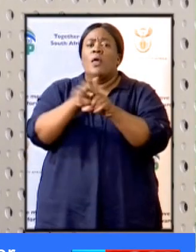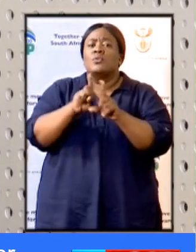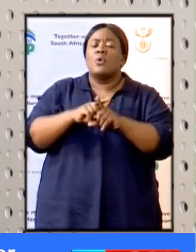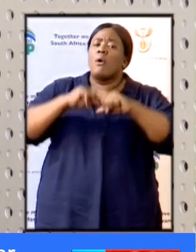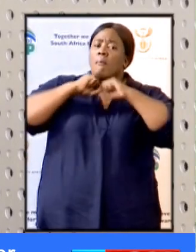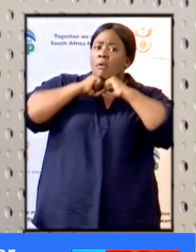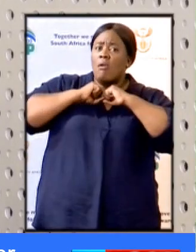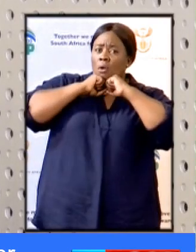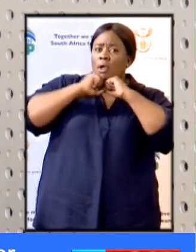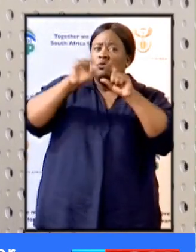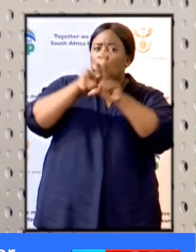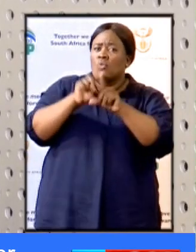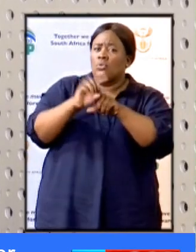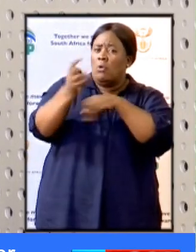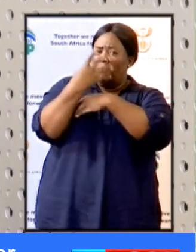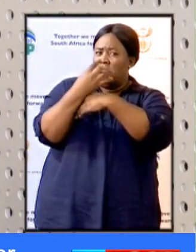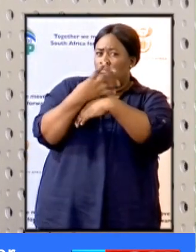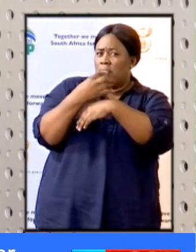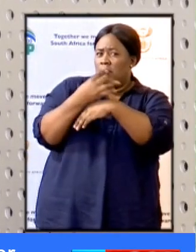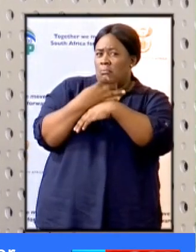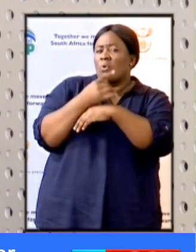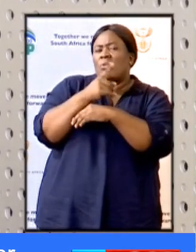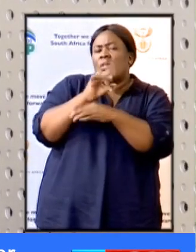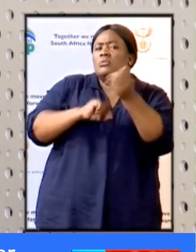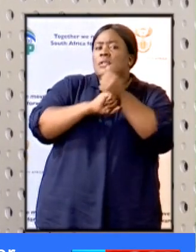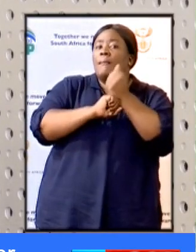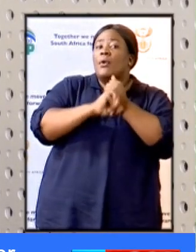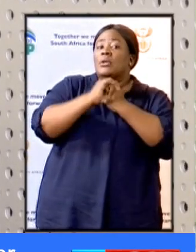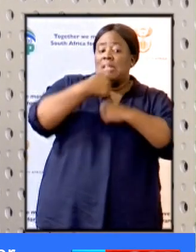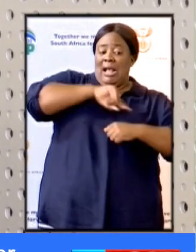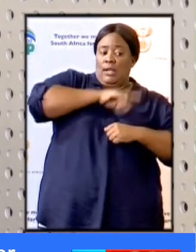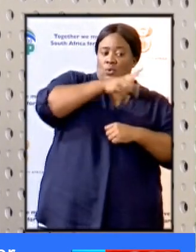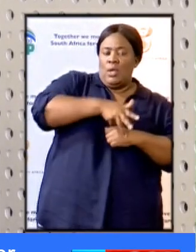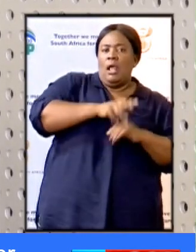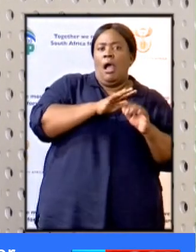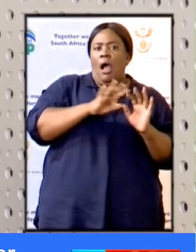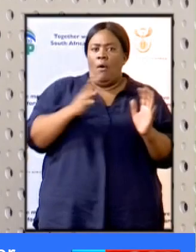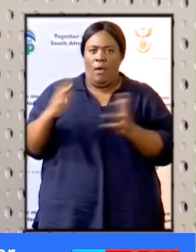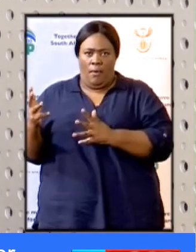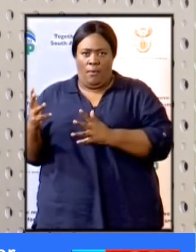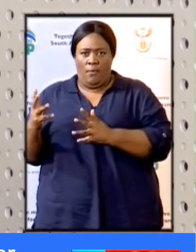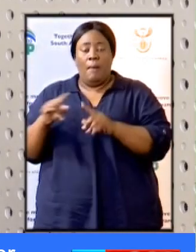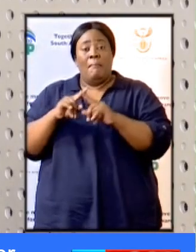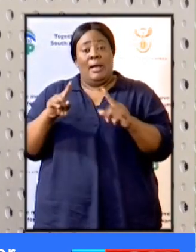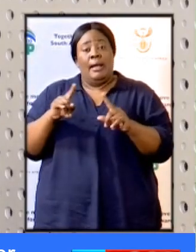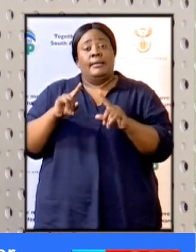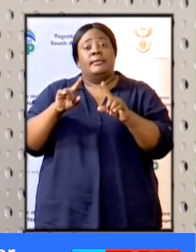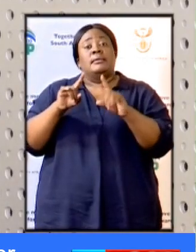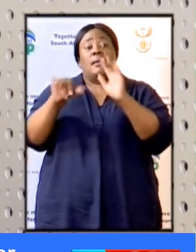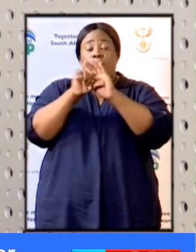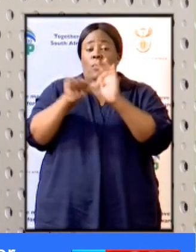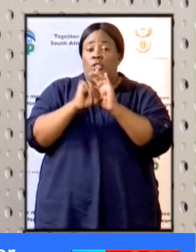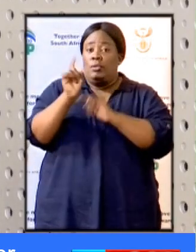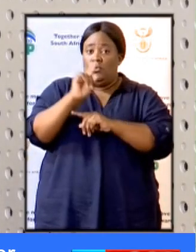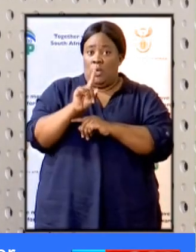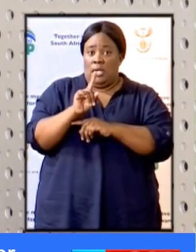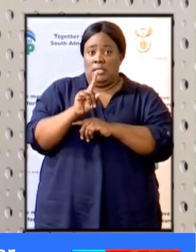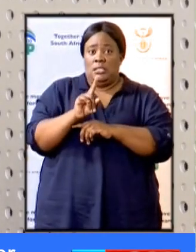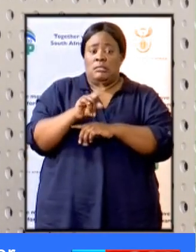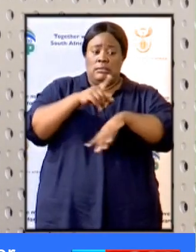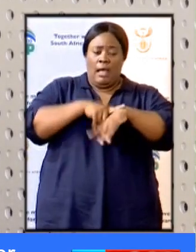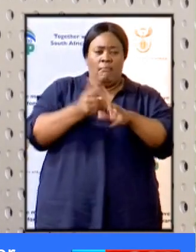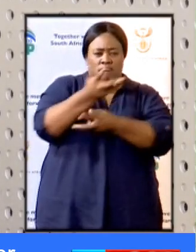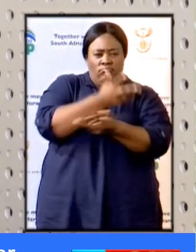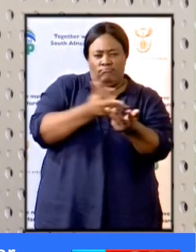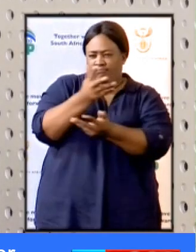will really make them support our work. But the bottom line is, in all these consultations, the principle of